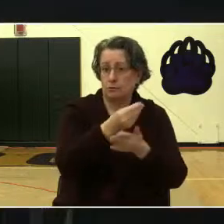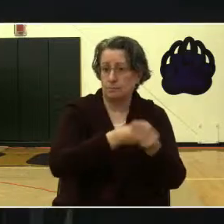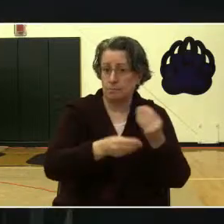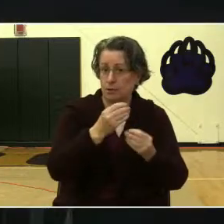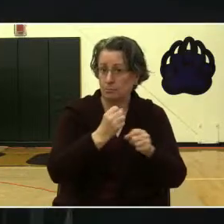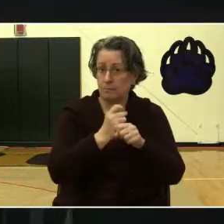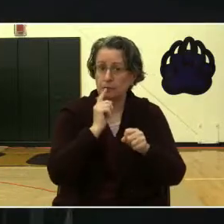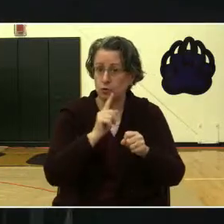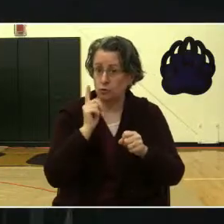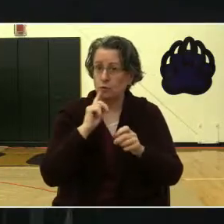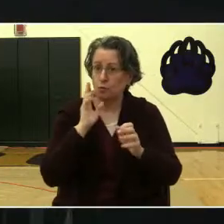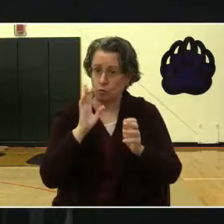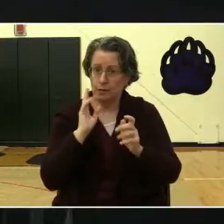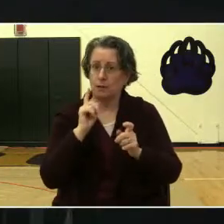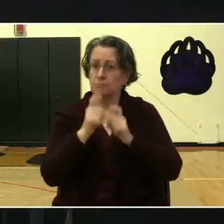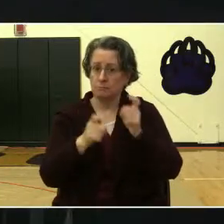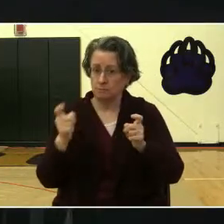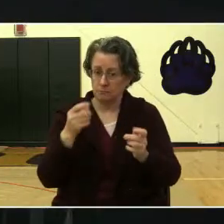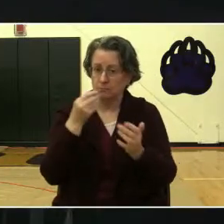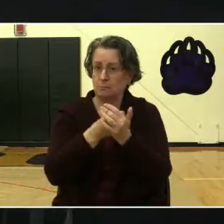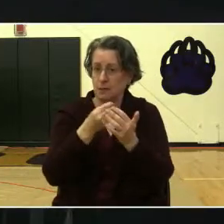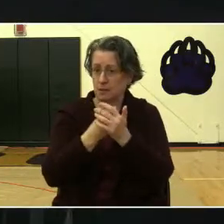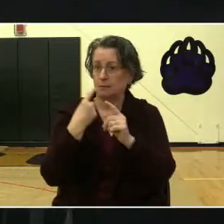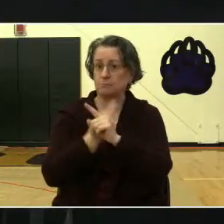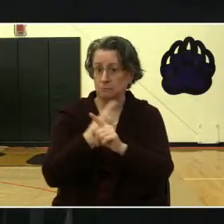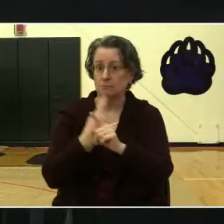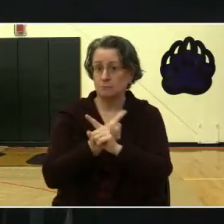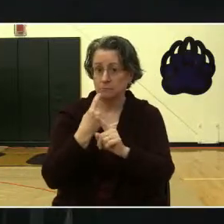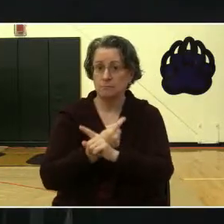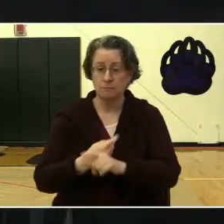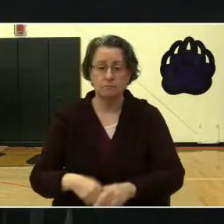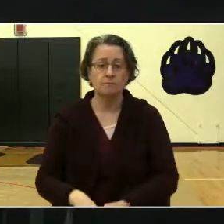polls are open on